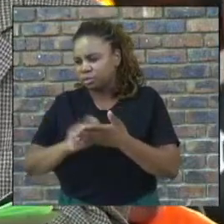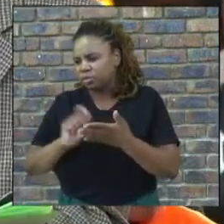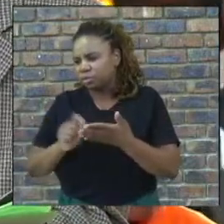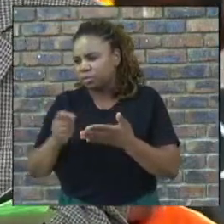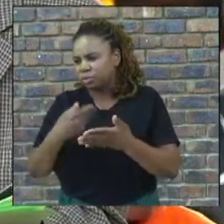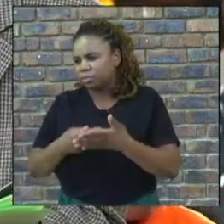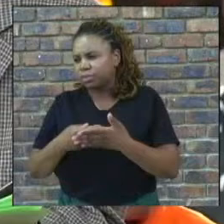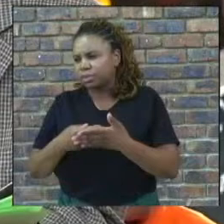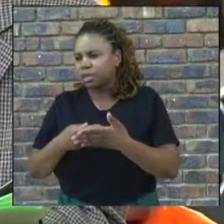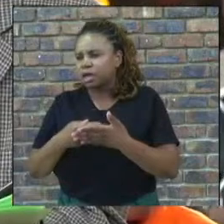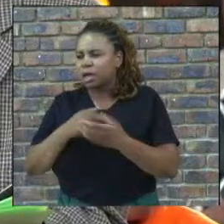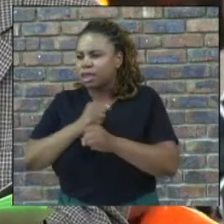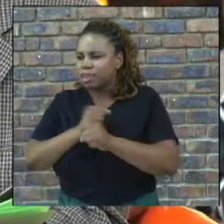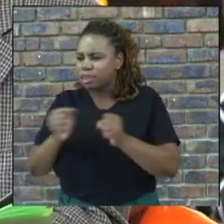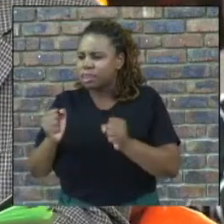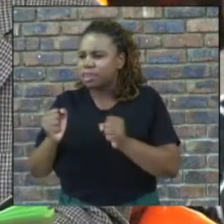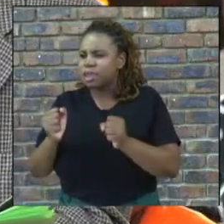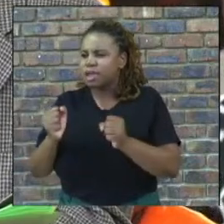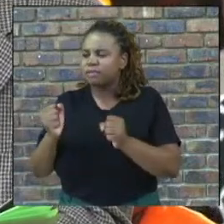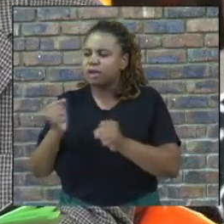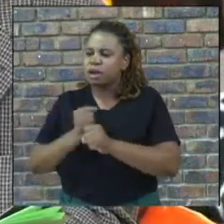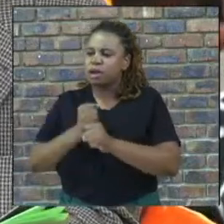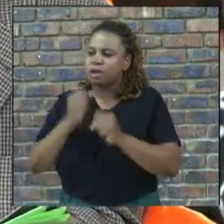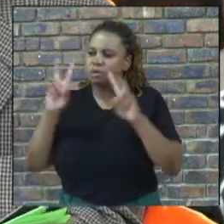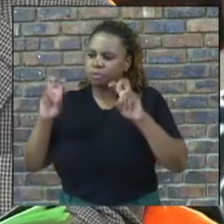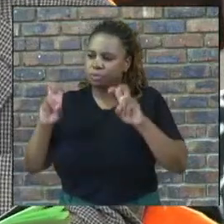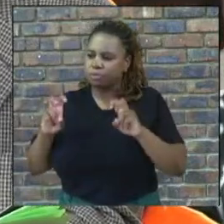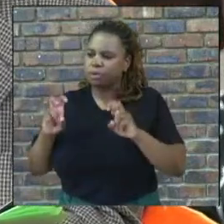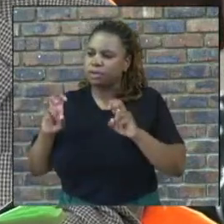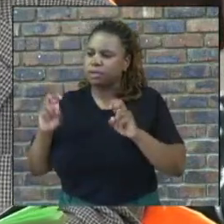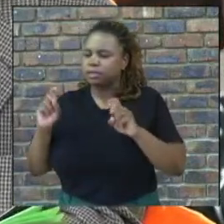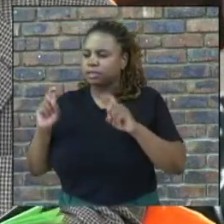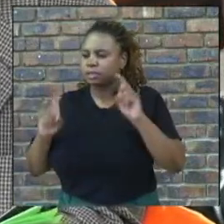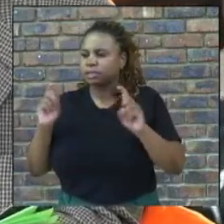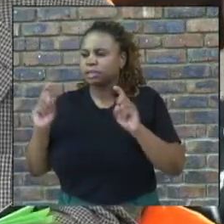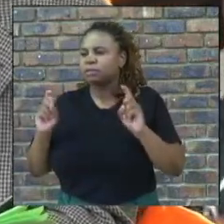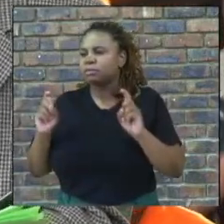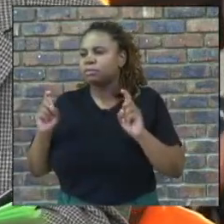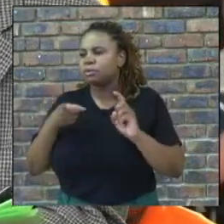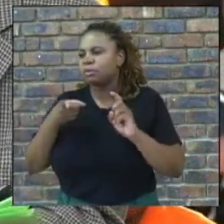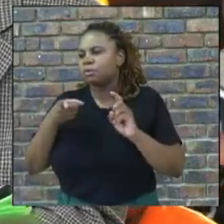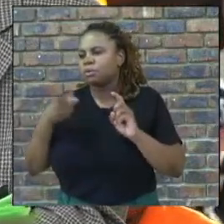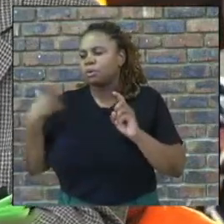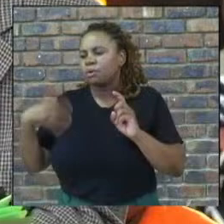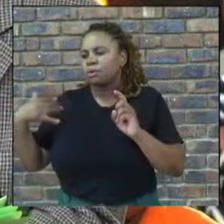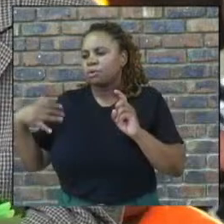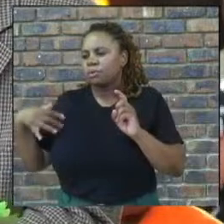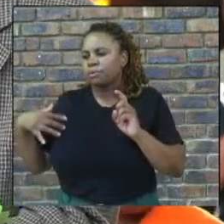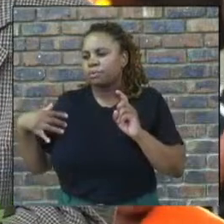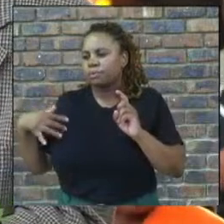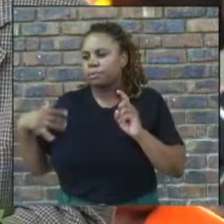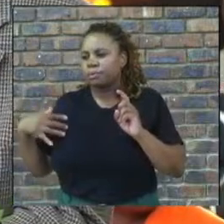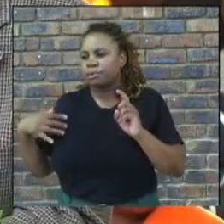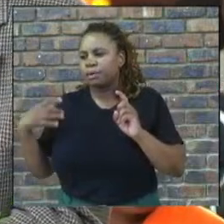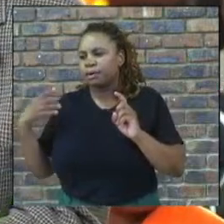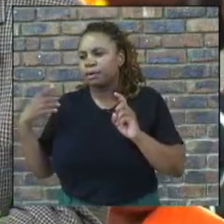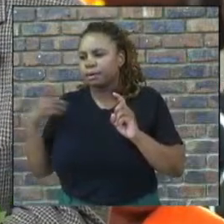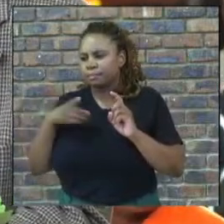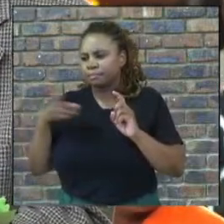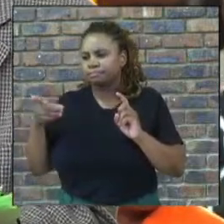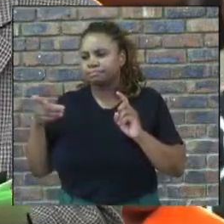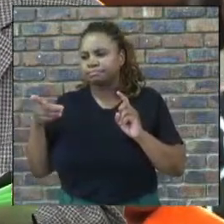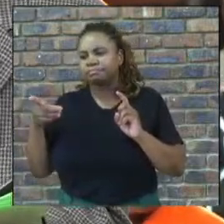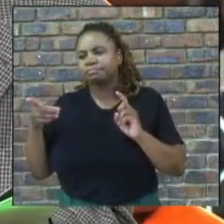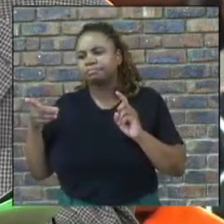sa le ke tse ke iphamisa always ya lungile mtshali ya ko Eguruleni mo sala tlhamang teng di cooperatives